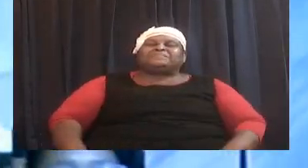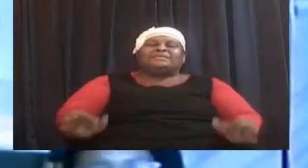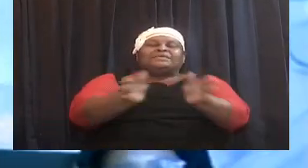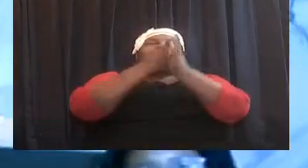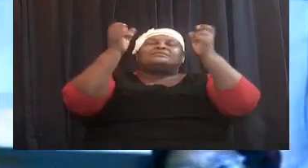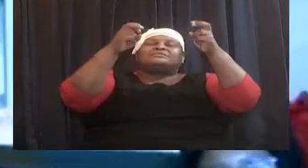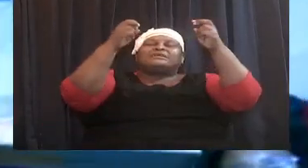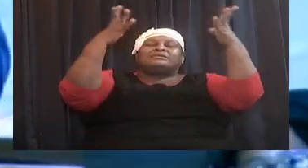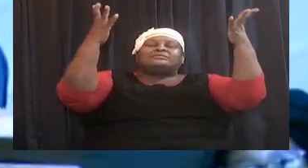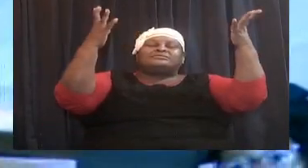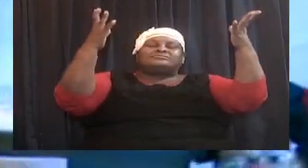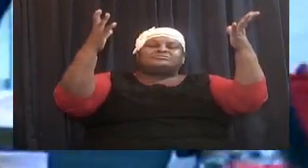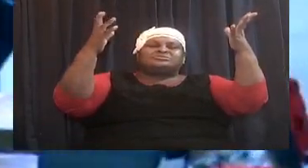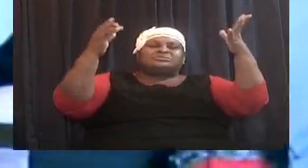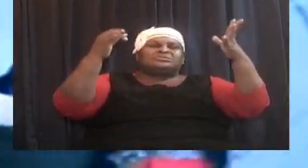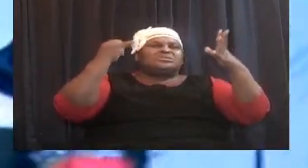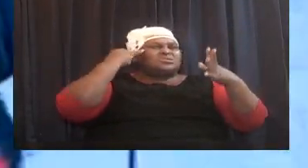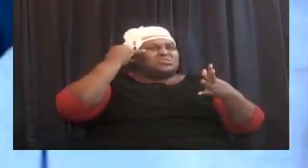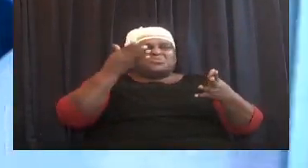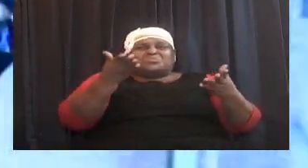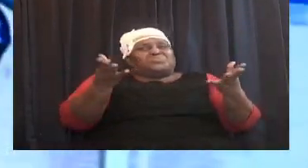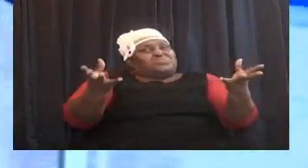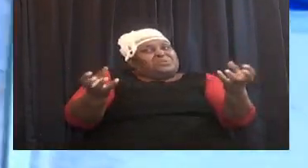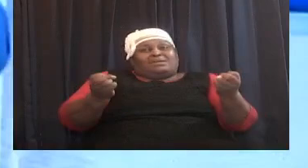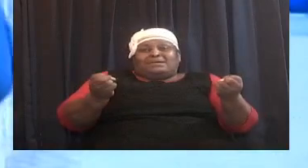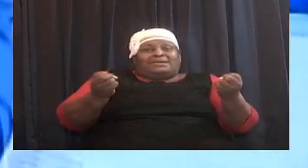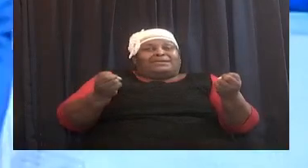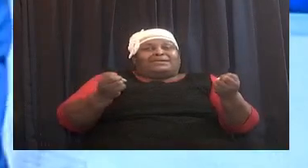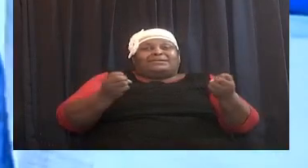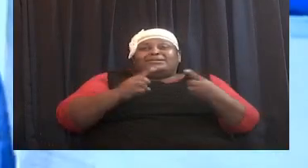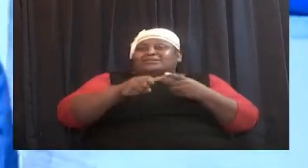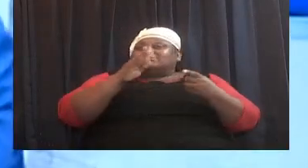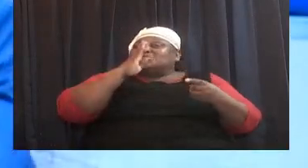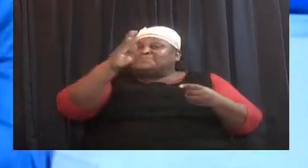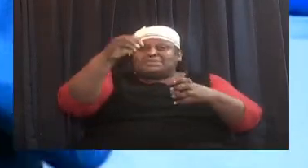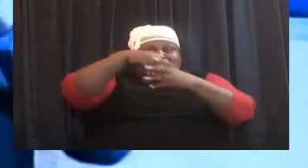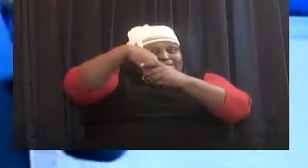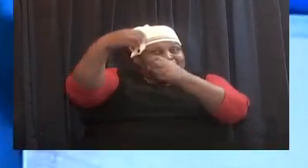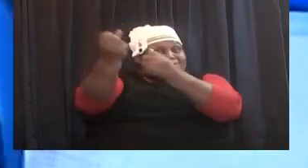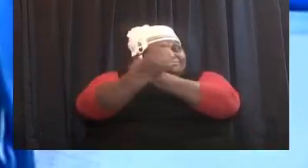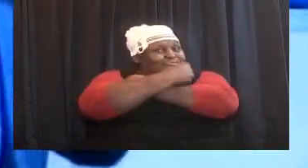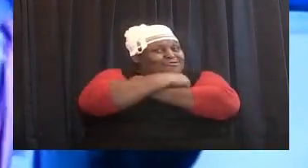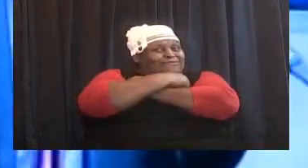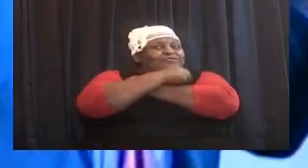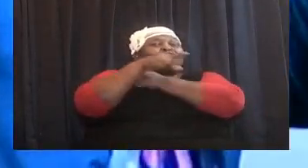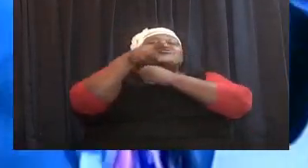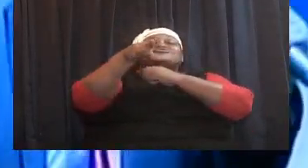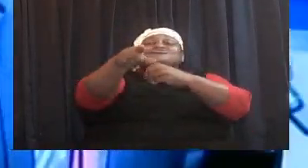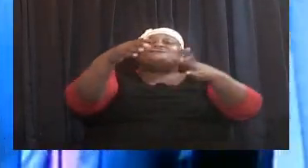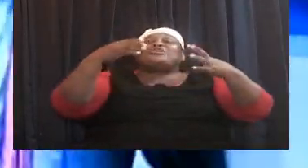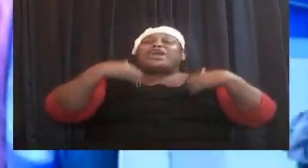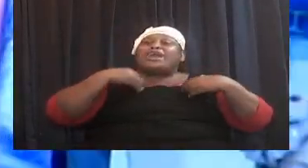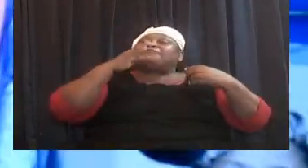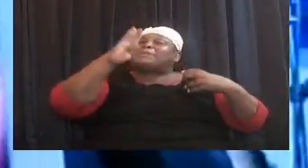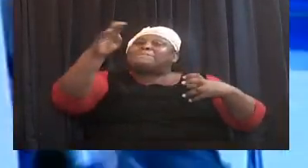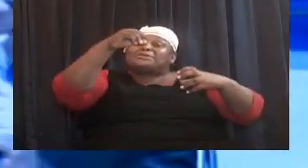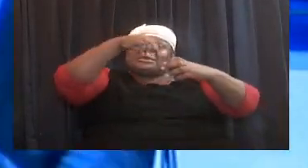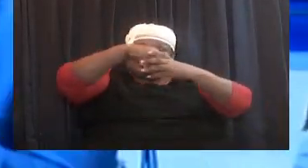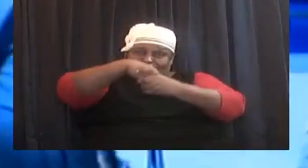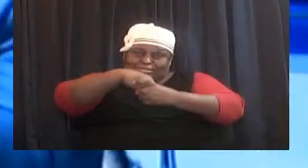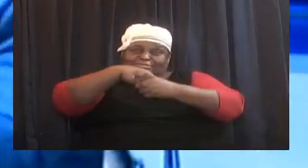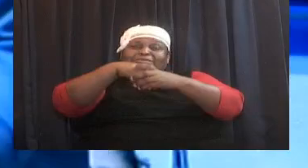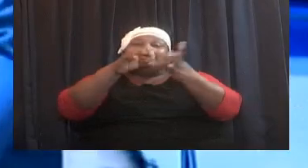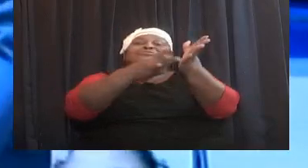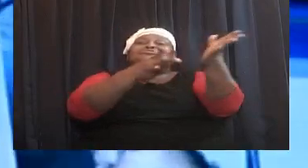Hallelujah. So if you want to be in love, you have got to be in love. in